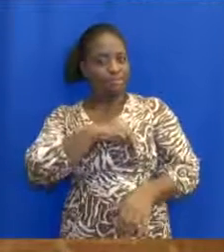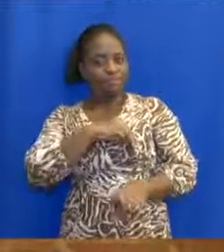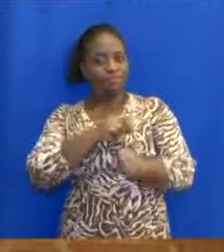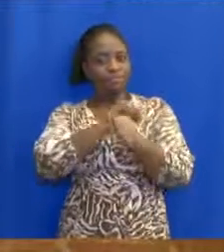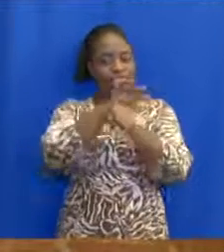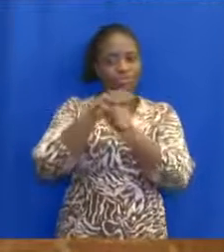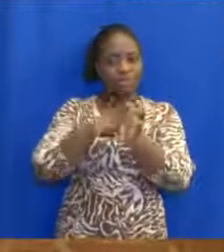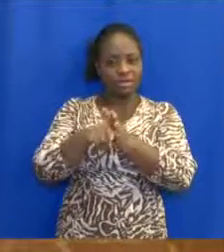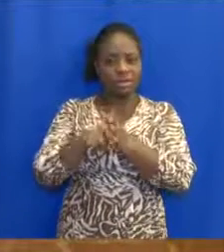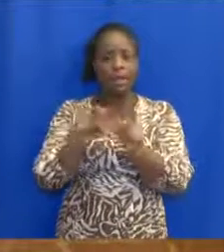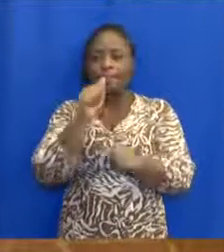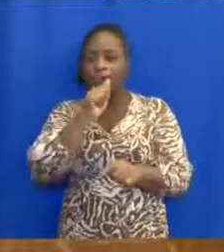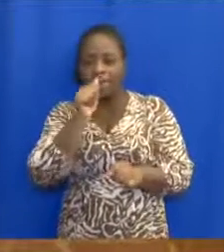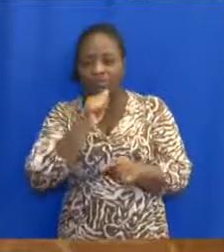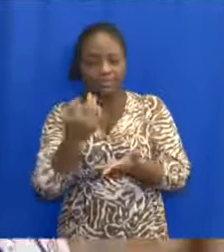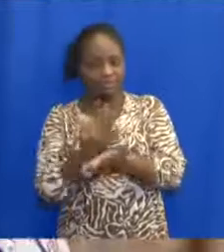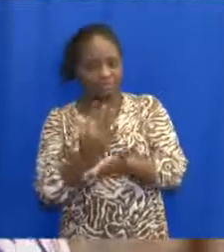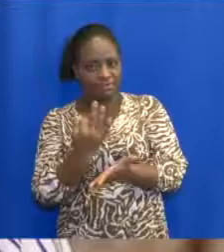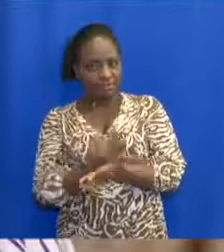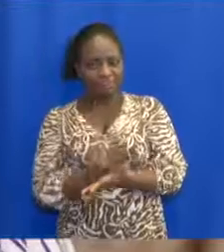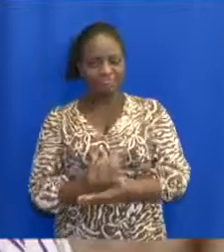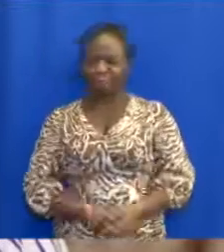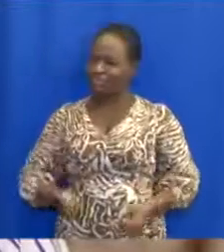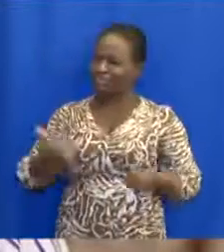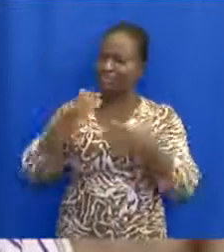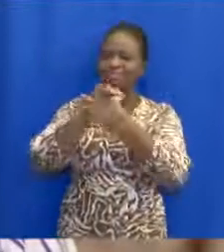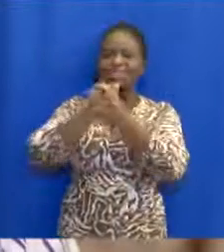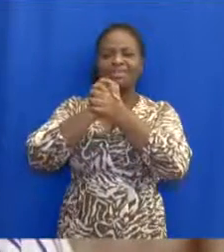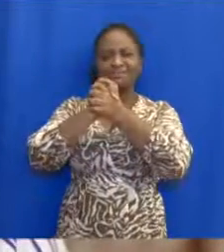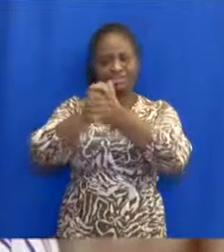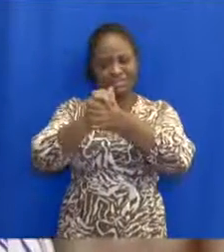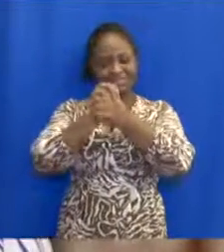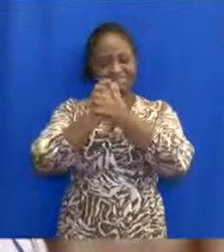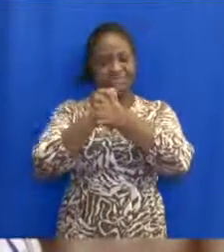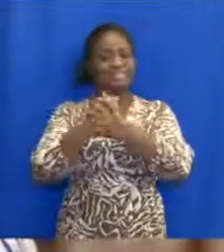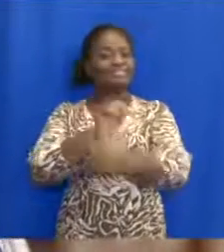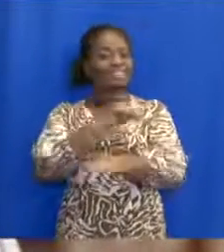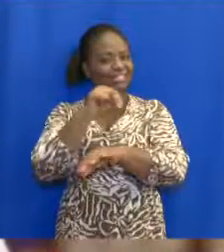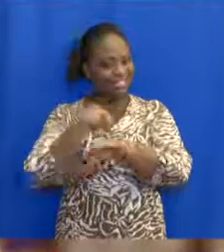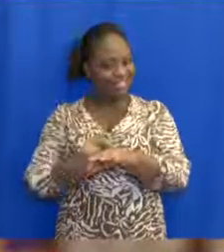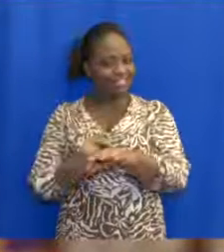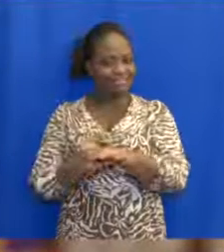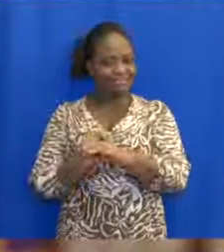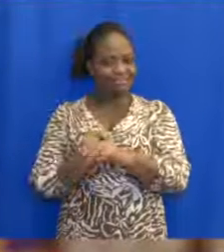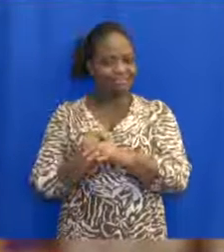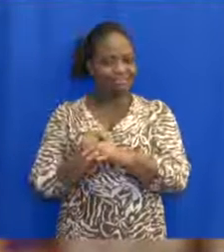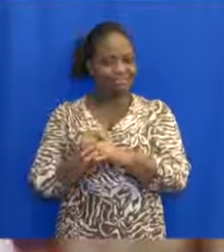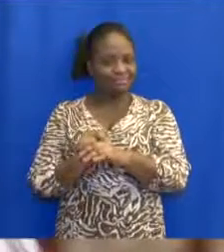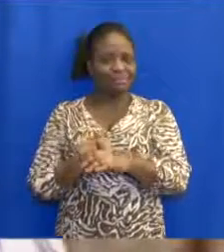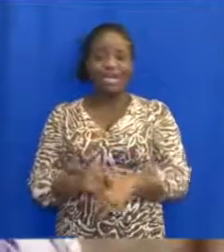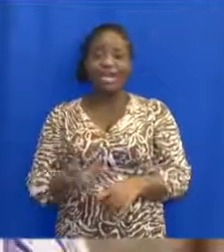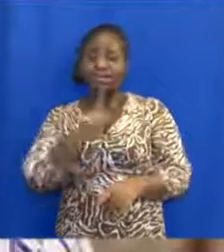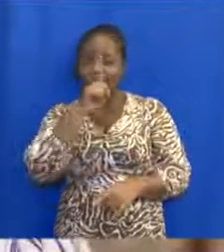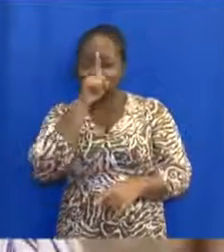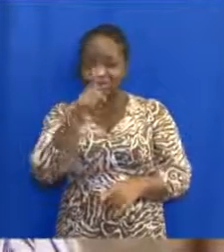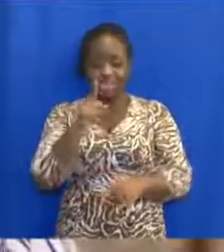COVID-19 Private Sector Fund the profound gratitude of the nation. It is the